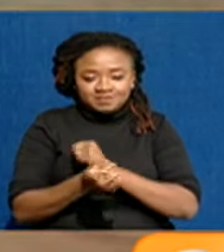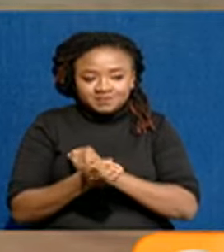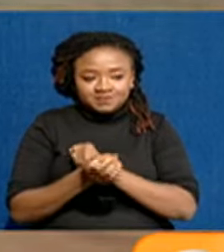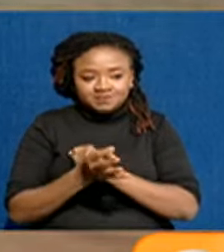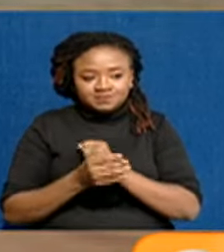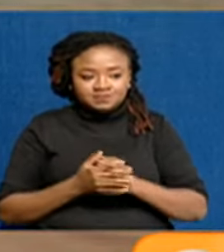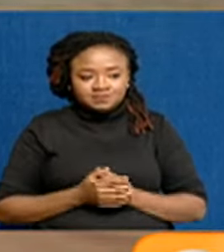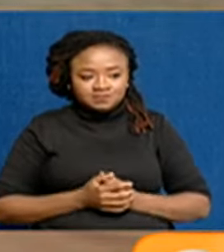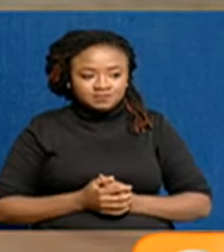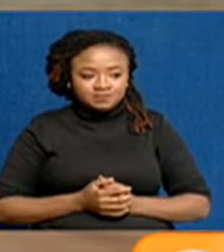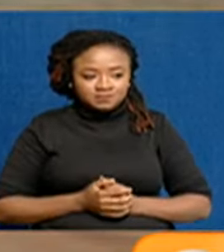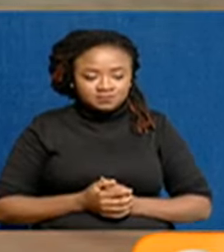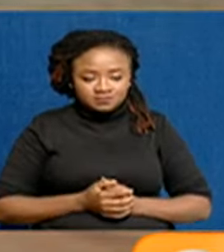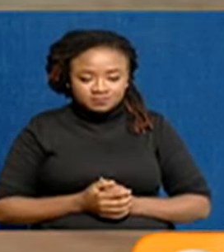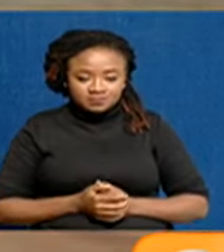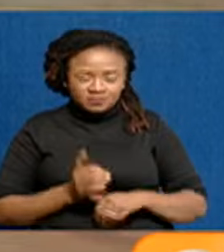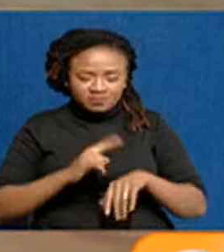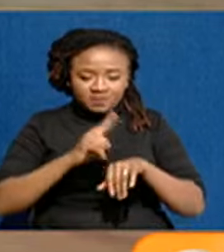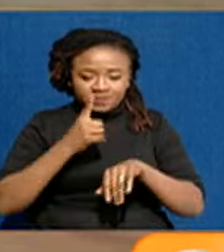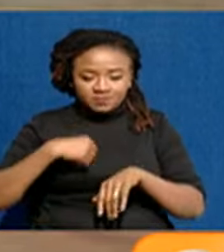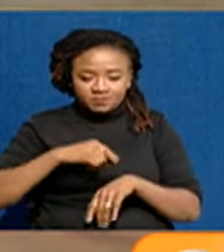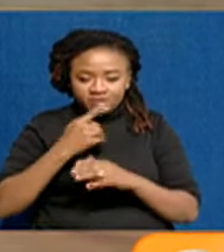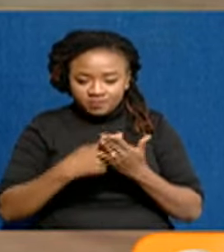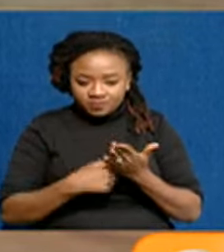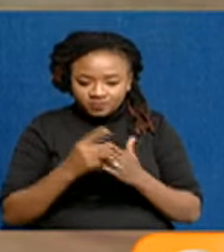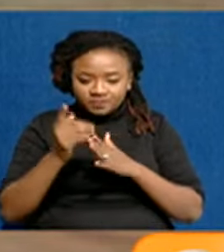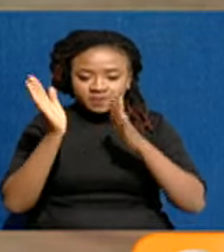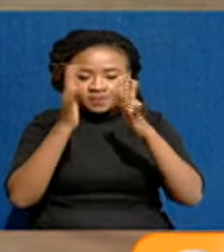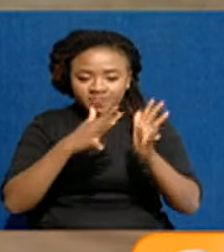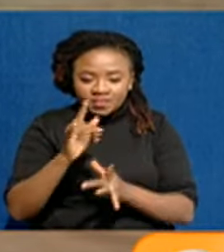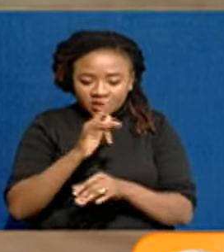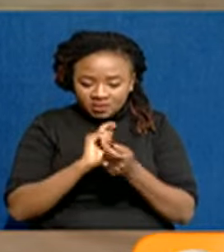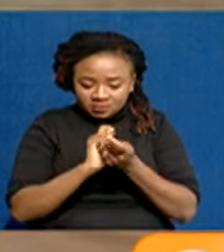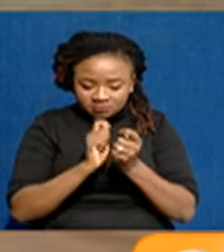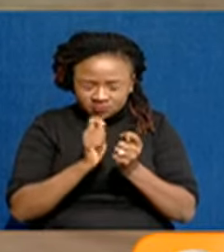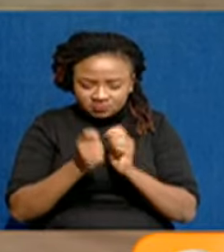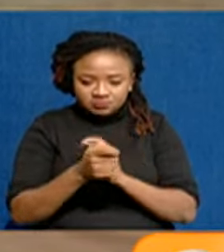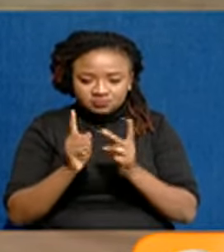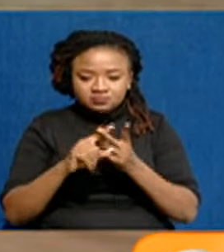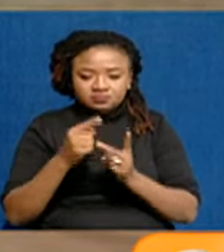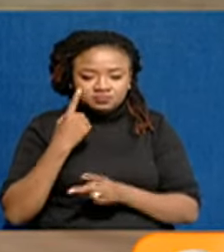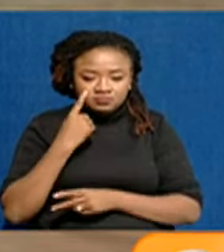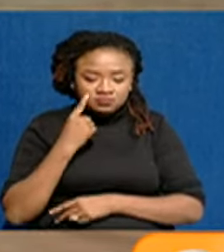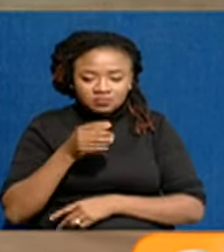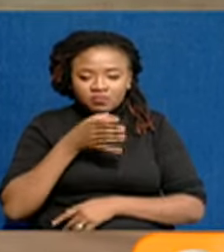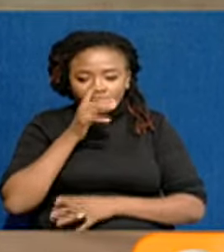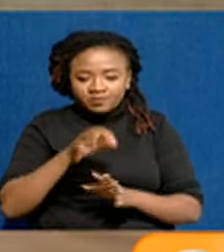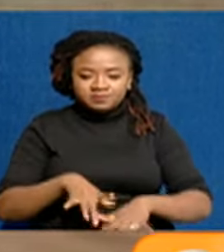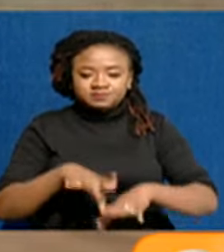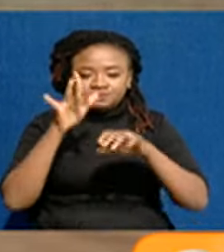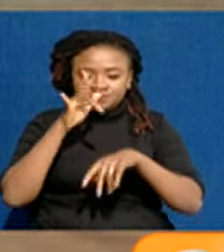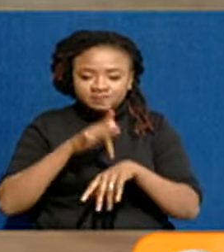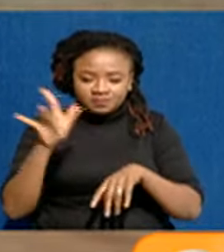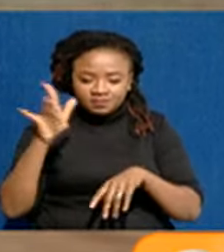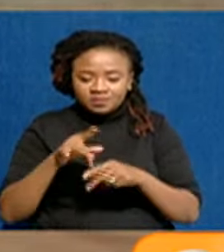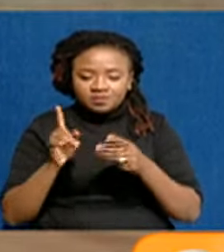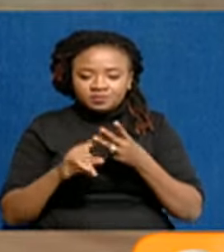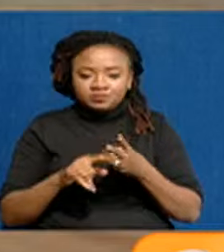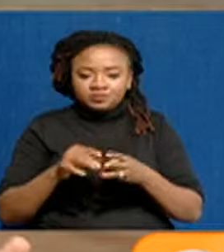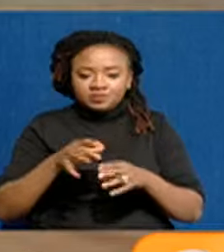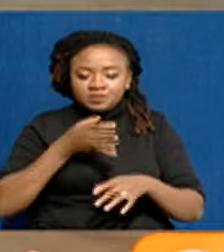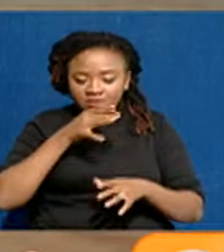a basis that when we talk about climate change, when we talk about the effects we are seeing of flooding, when we talk about